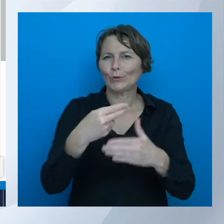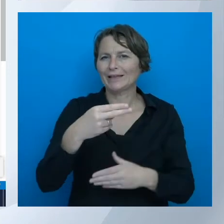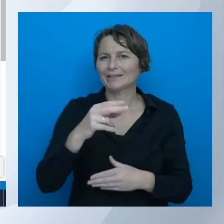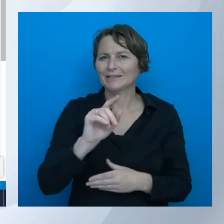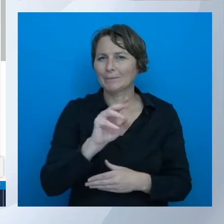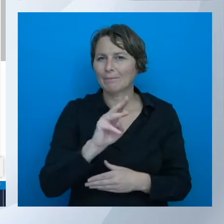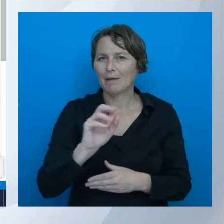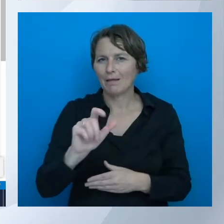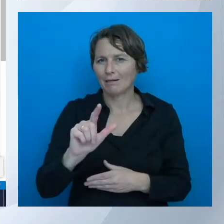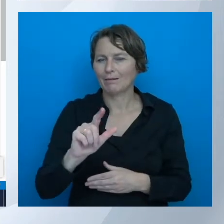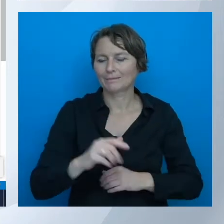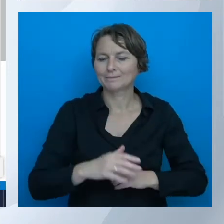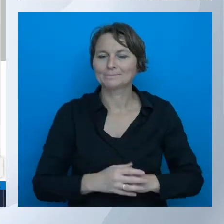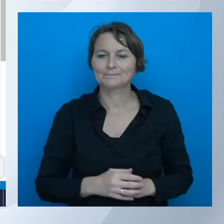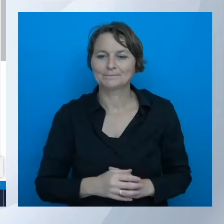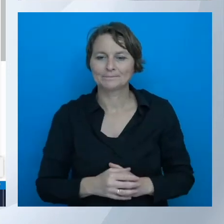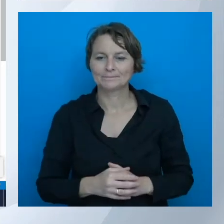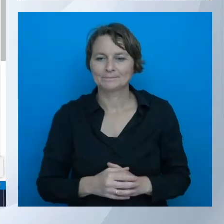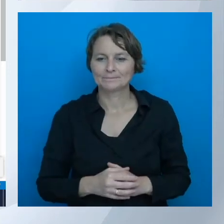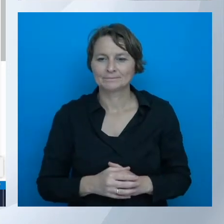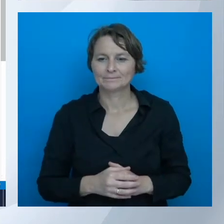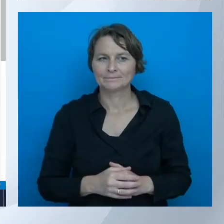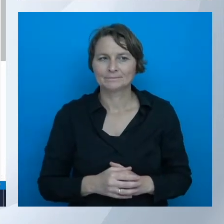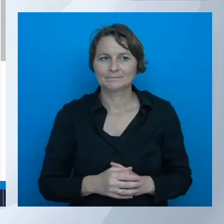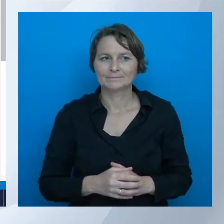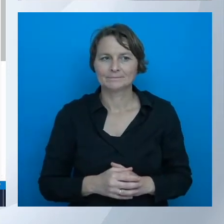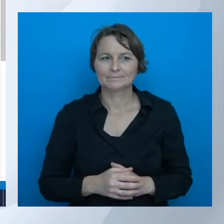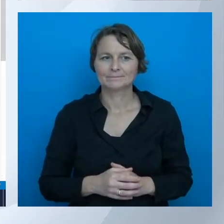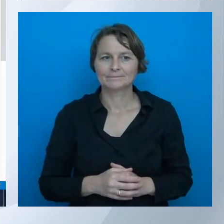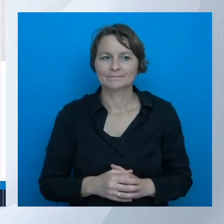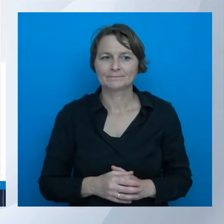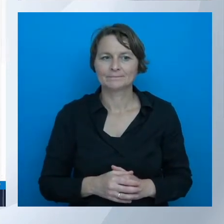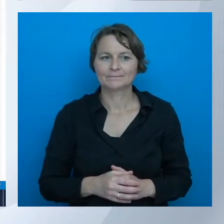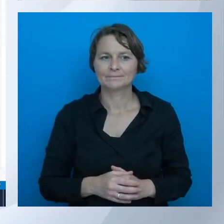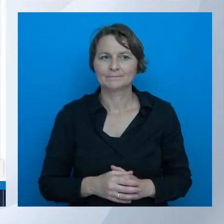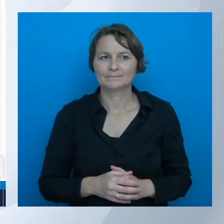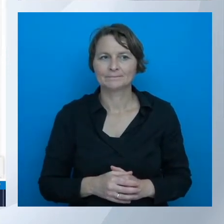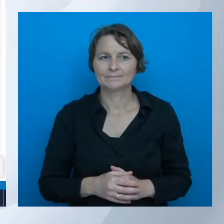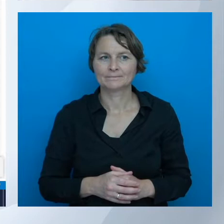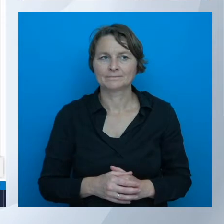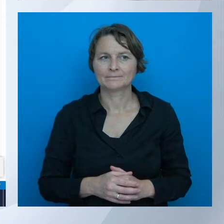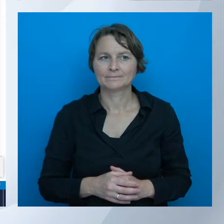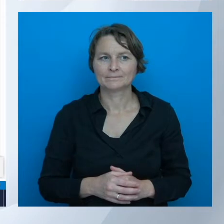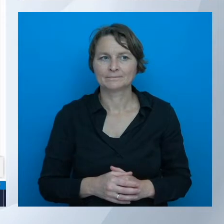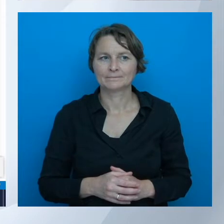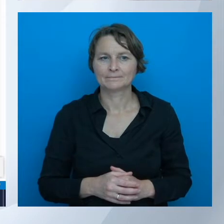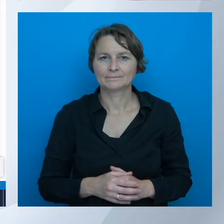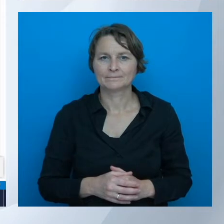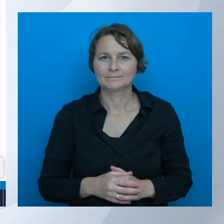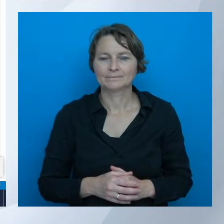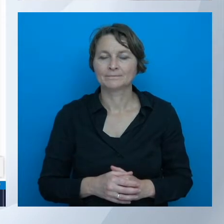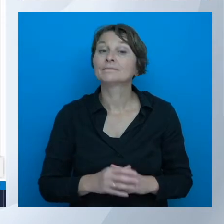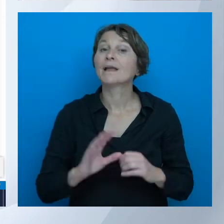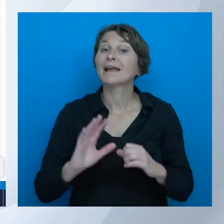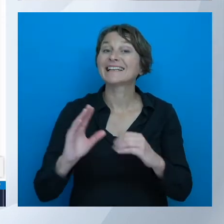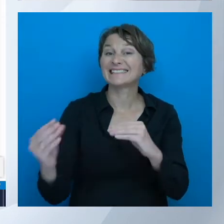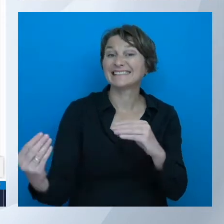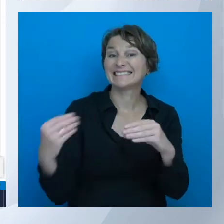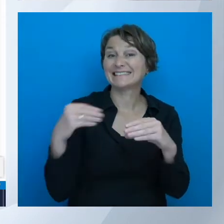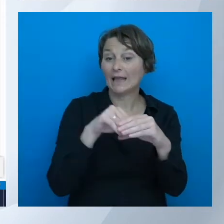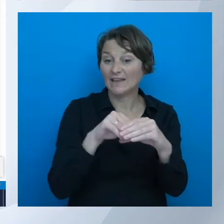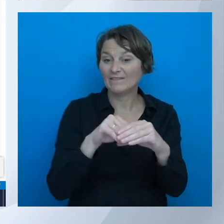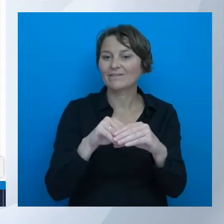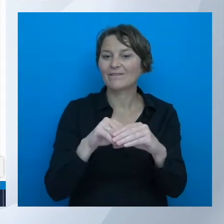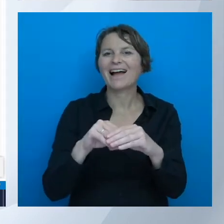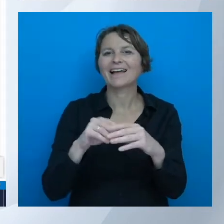let's add some more demo content. I can save this. What I can do is I can push this to